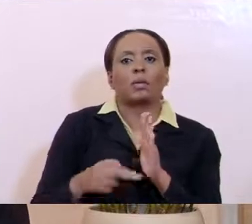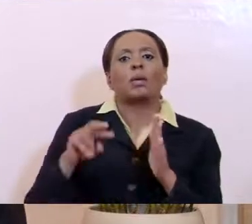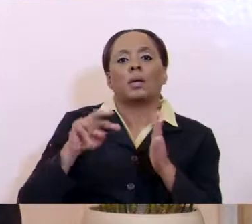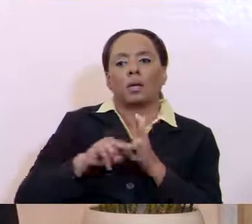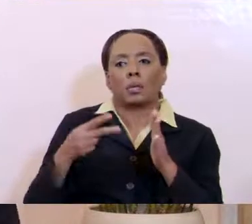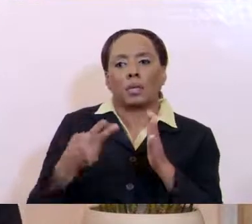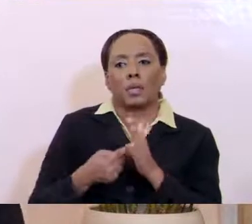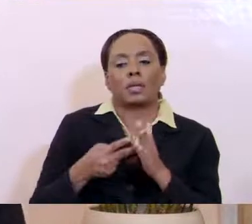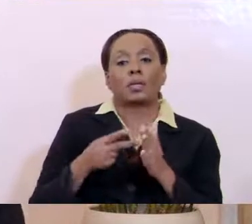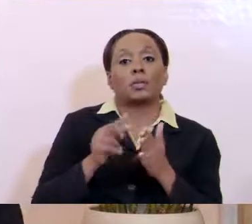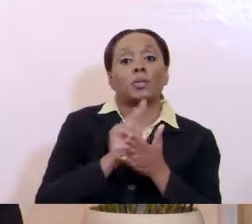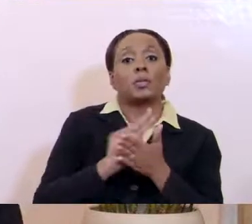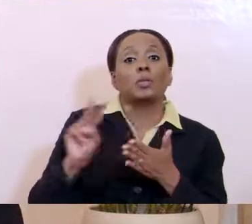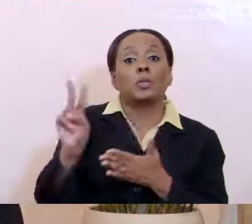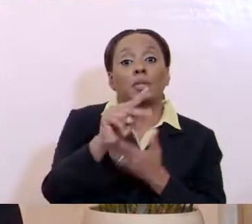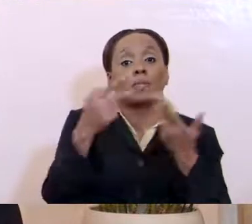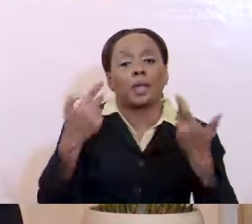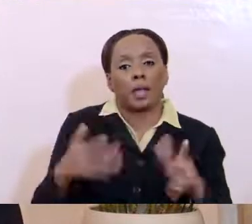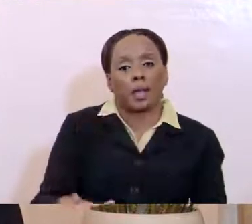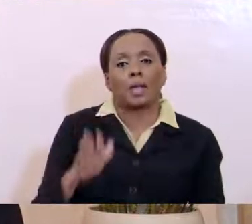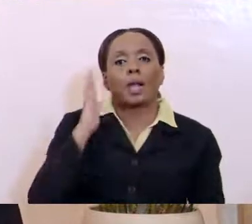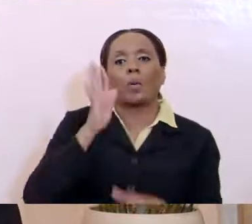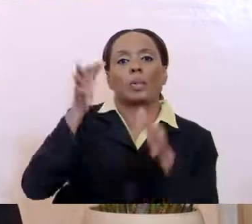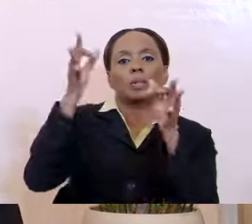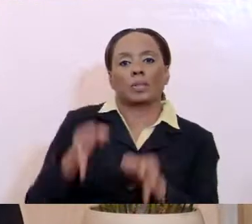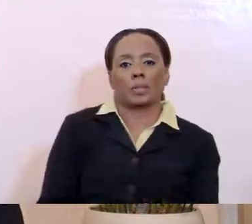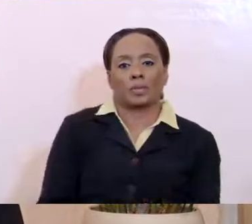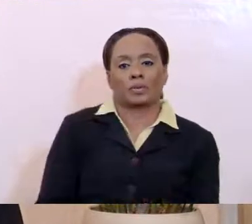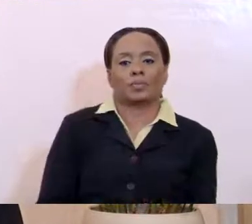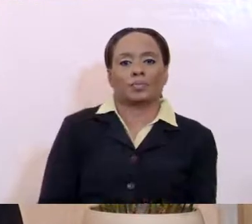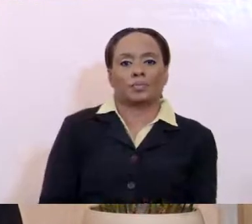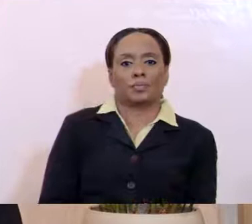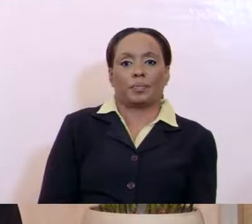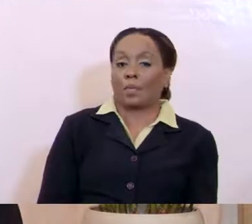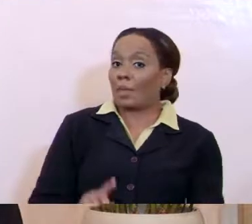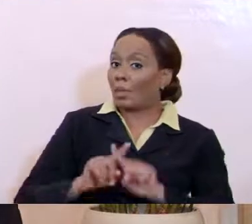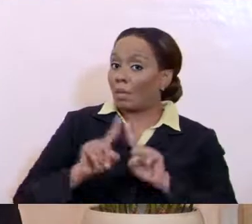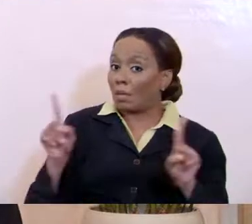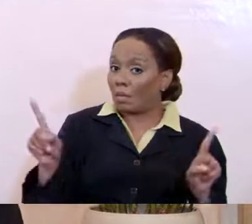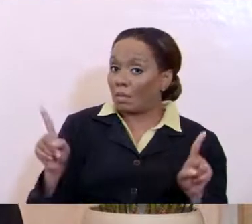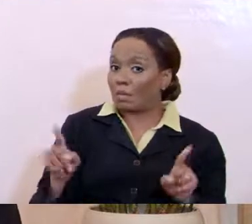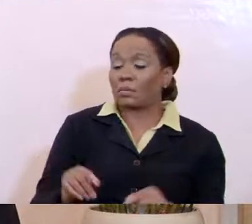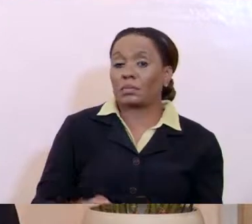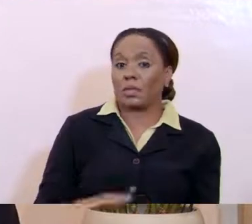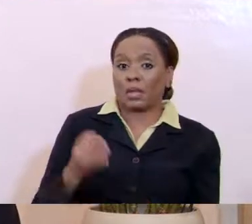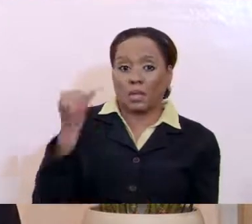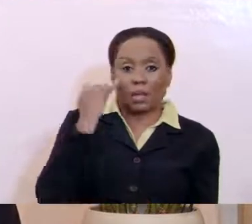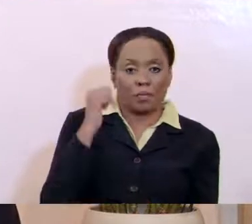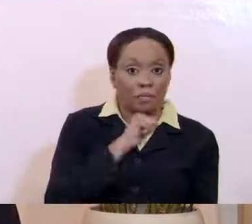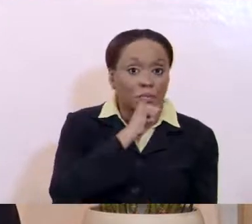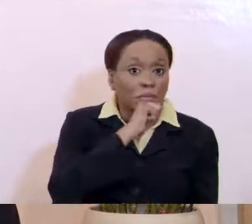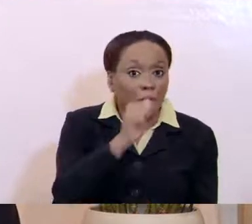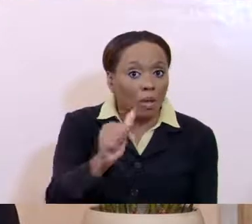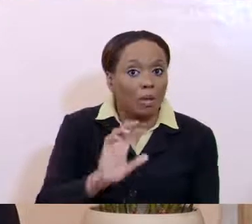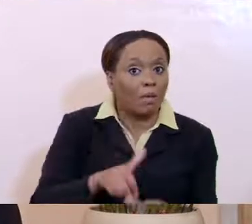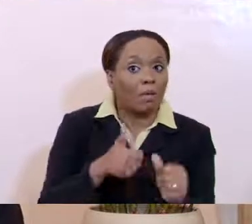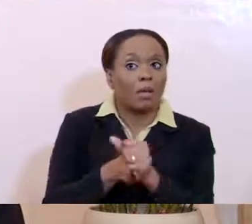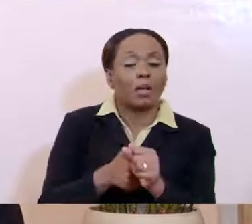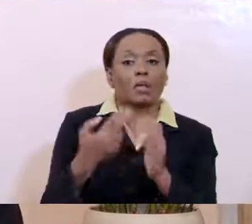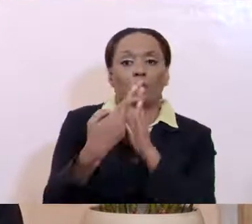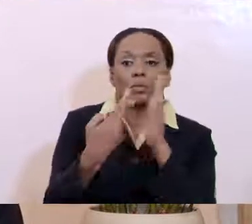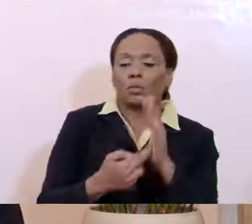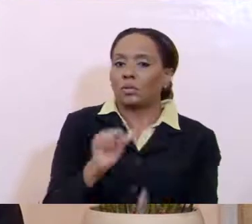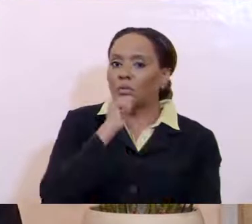what happens after that. But the caveat is always there that should Barbadians not follow the protocols, not follow